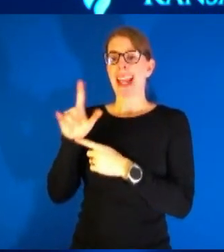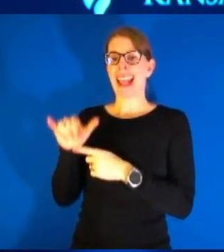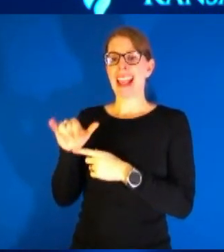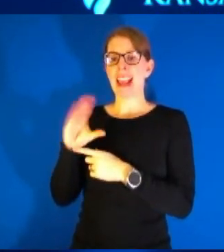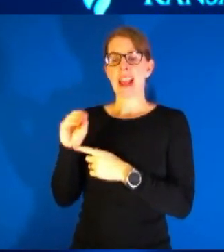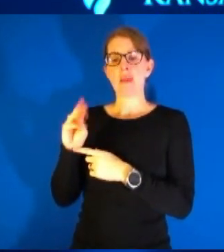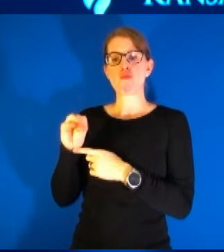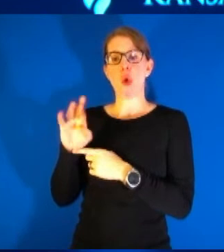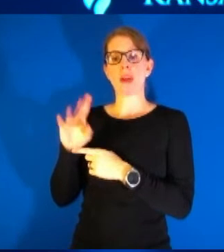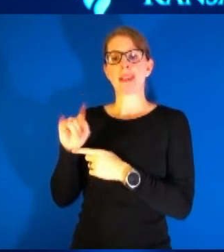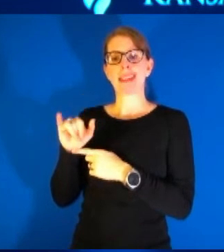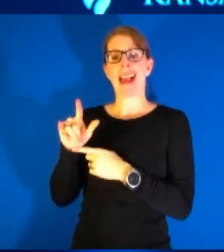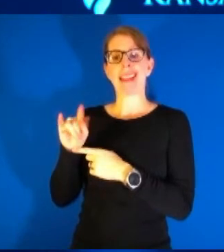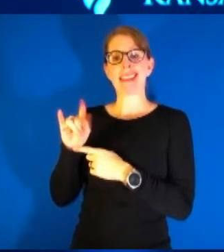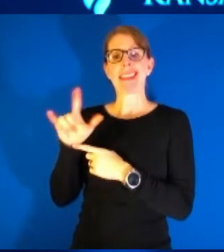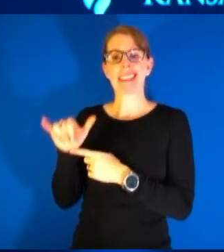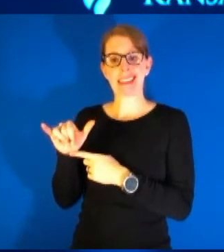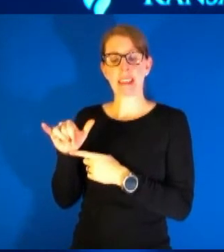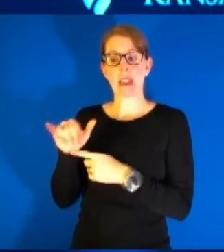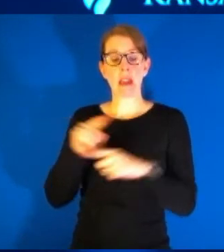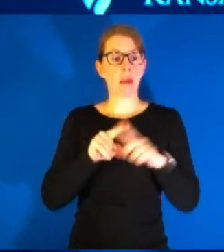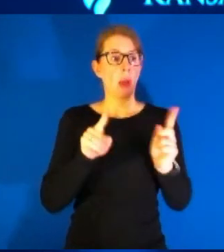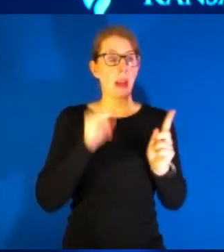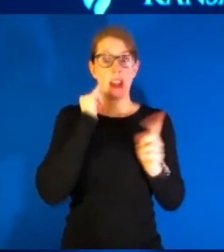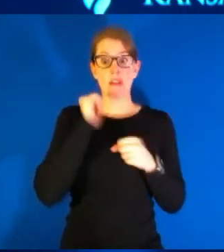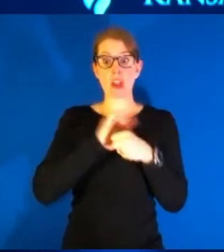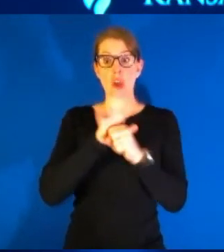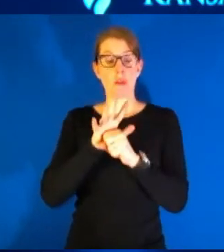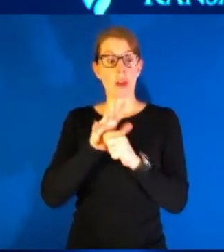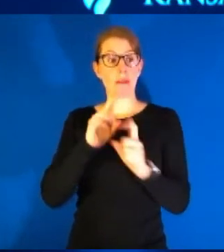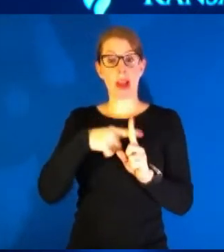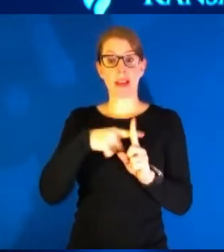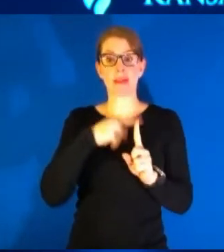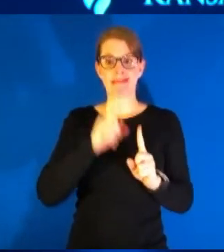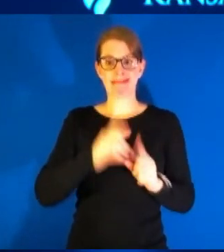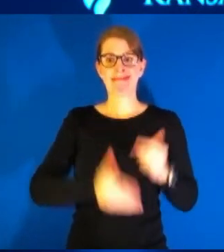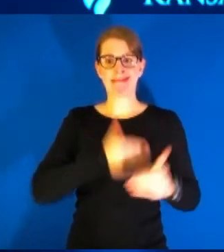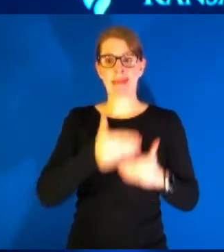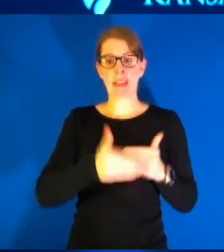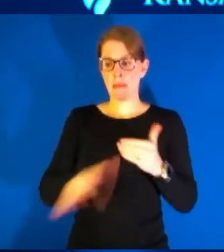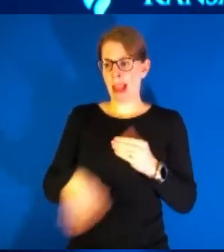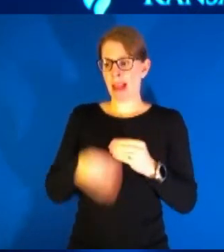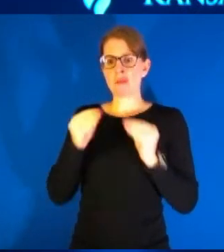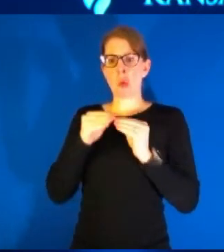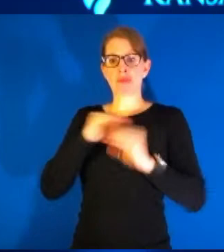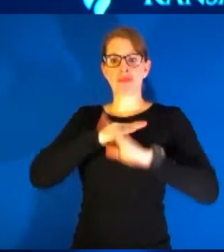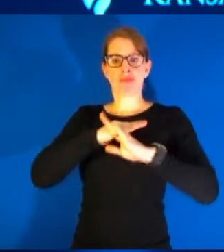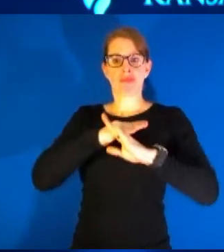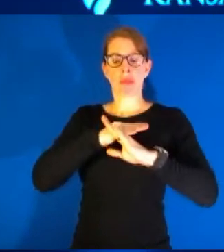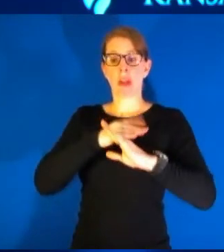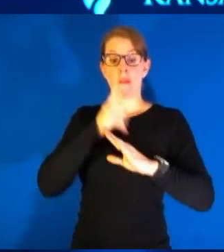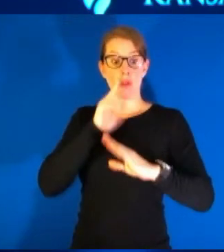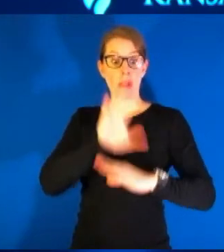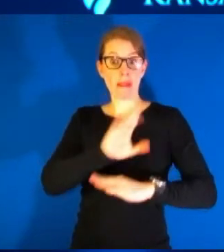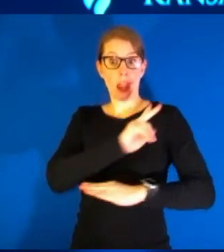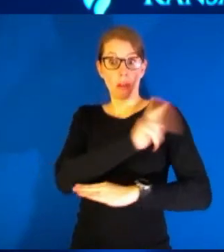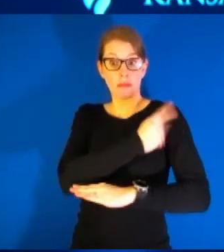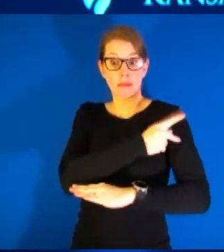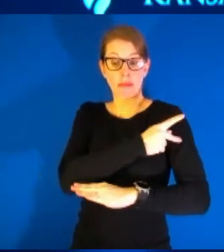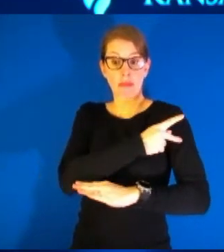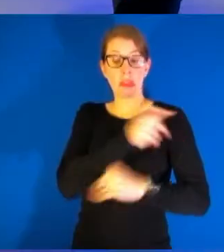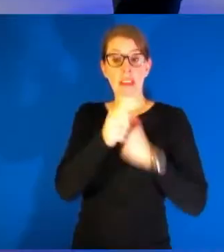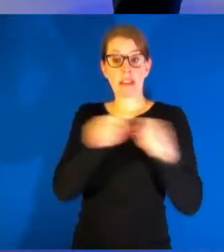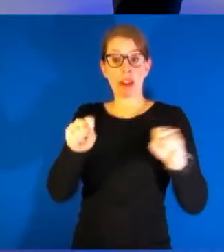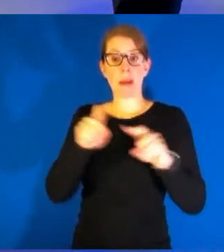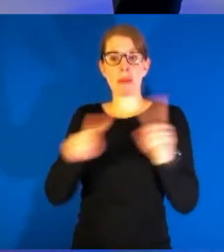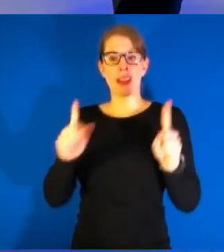have to get things done if they're COVID positive, and we take every single precaution, not only for that patient's safety, but also our people's safety. So what